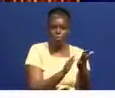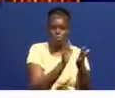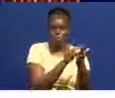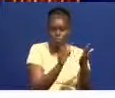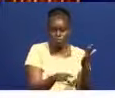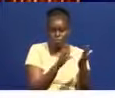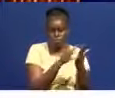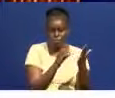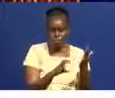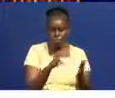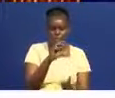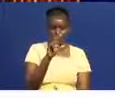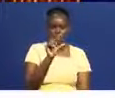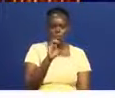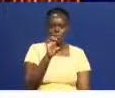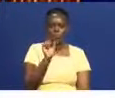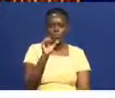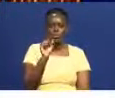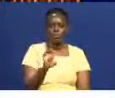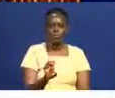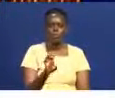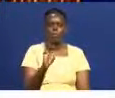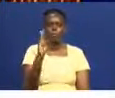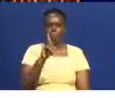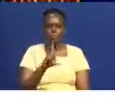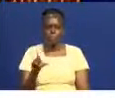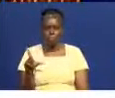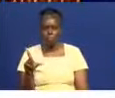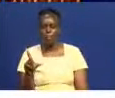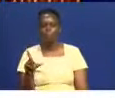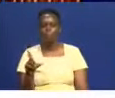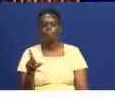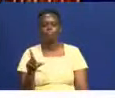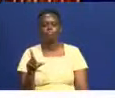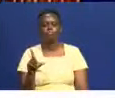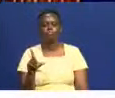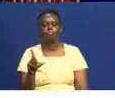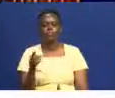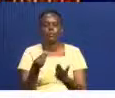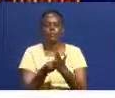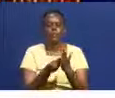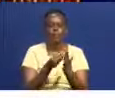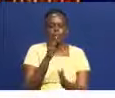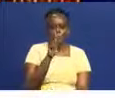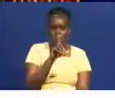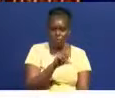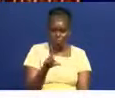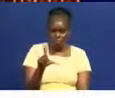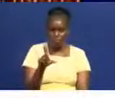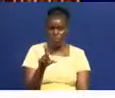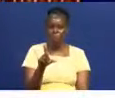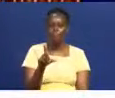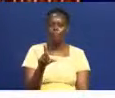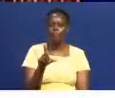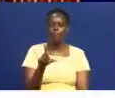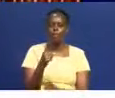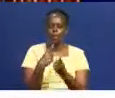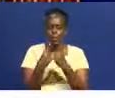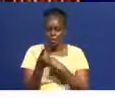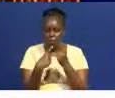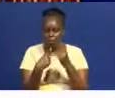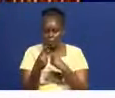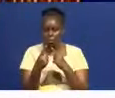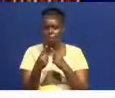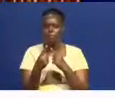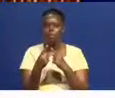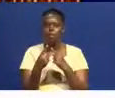delete all clauses of the bill, acknowledging that the conversation on the finance bill has triggered the broader